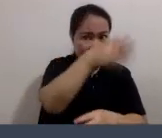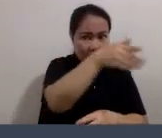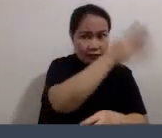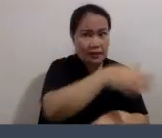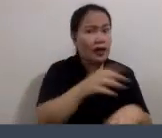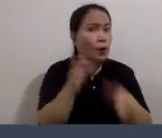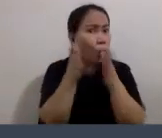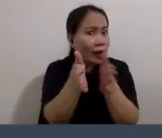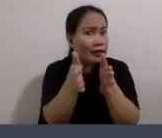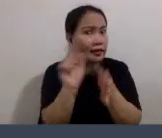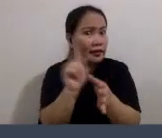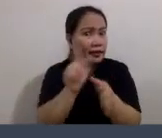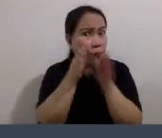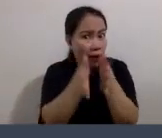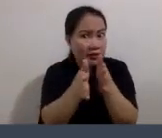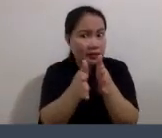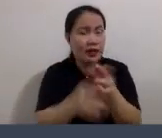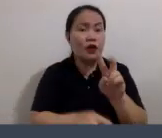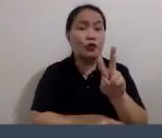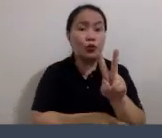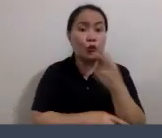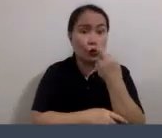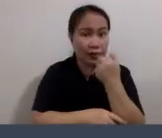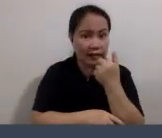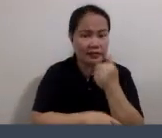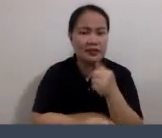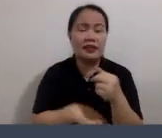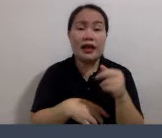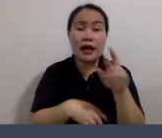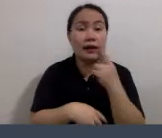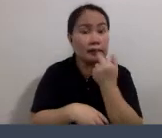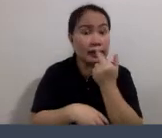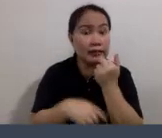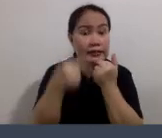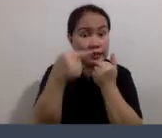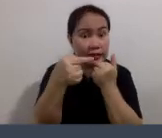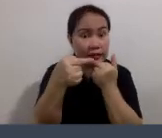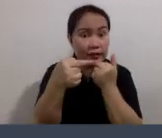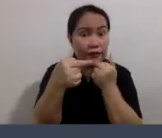cancel. So, ang natira ay 2 red. And that